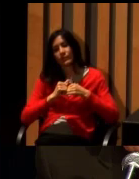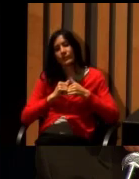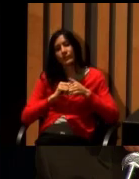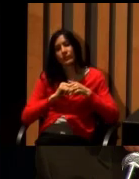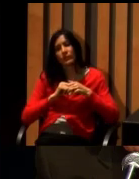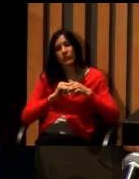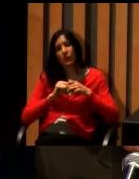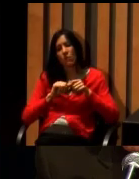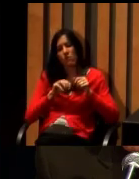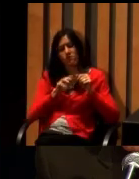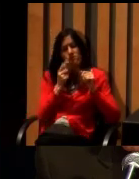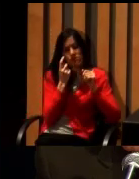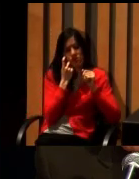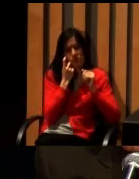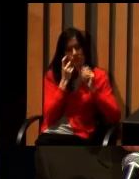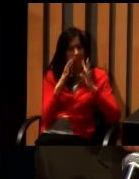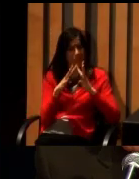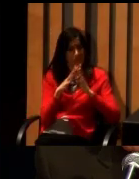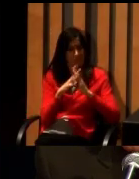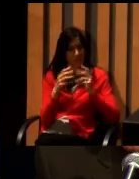the recent football game.